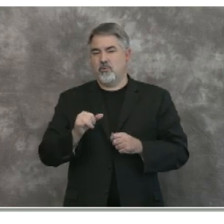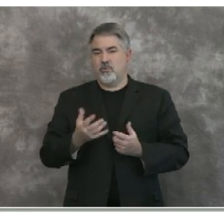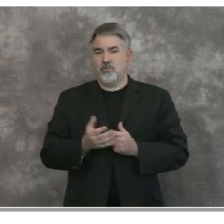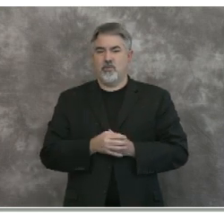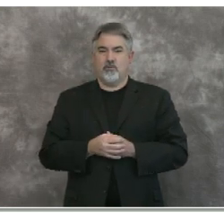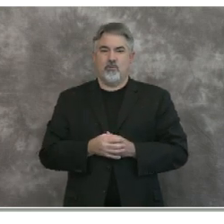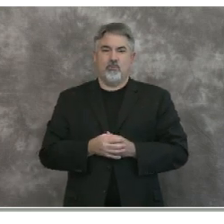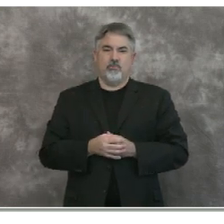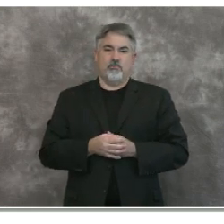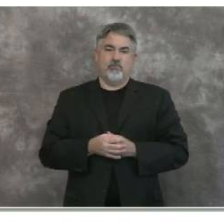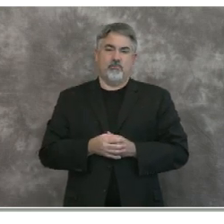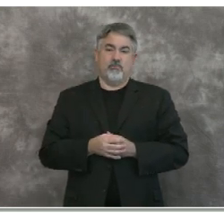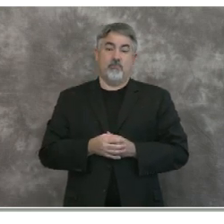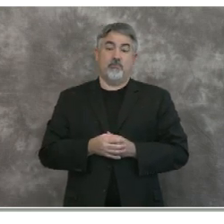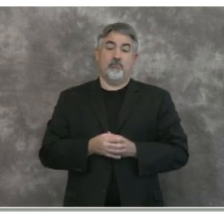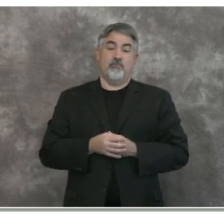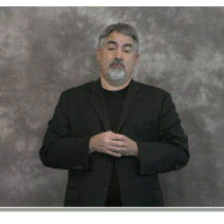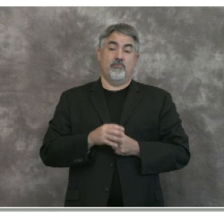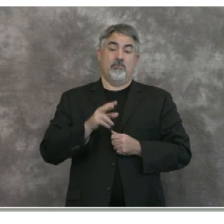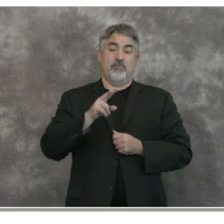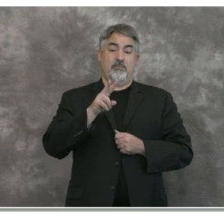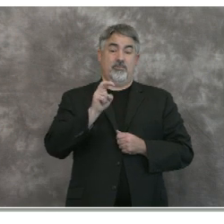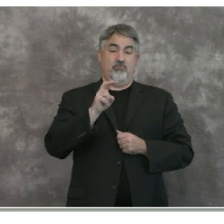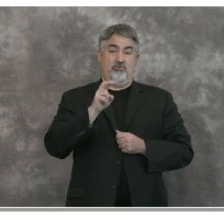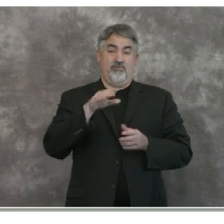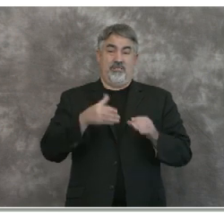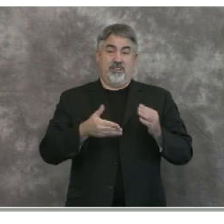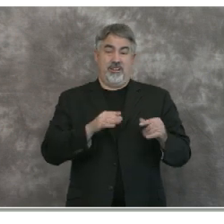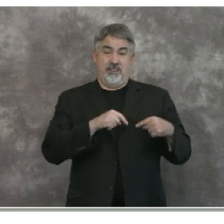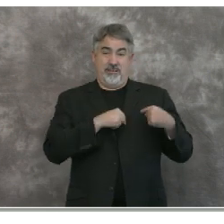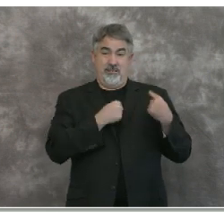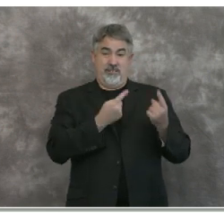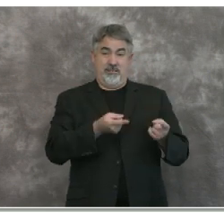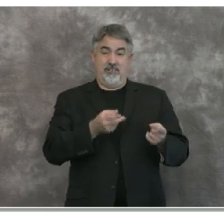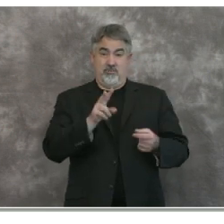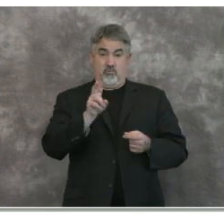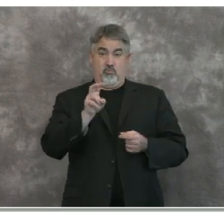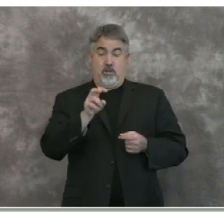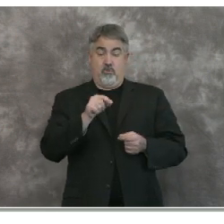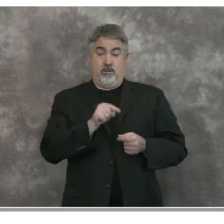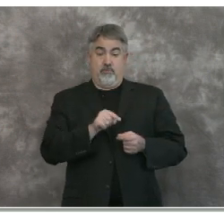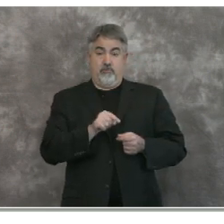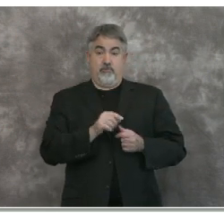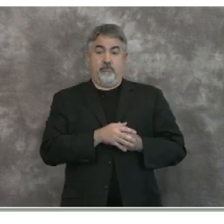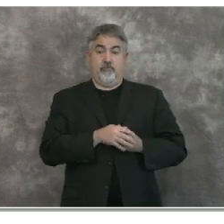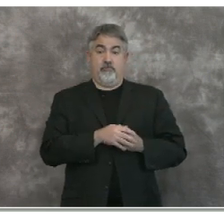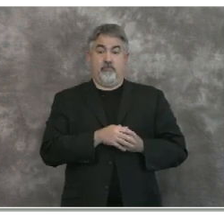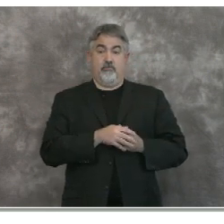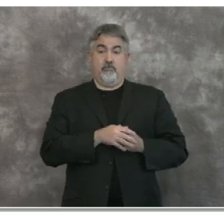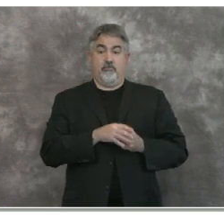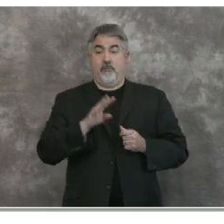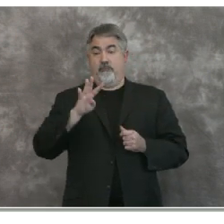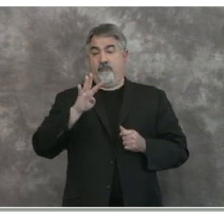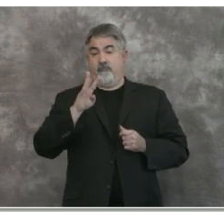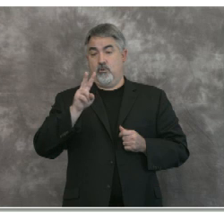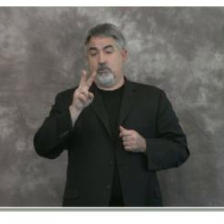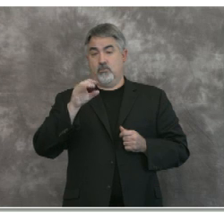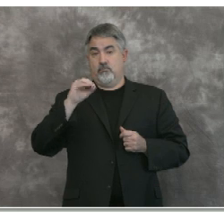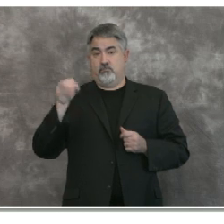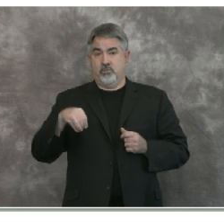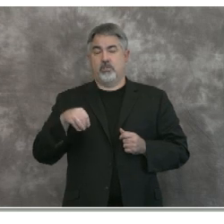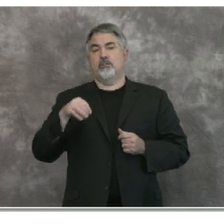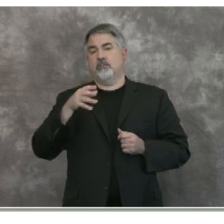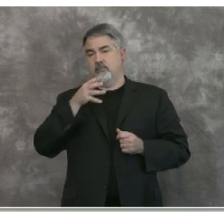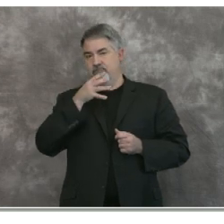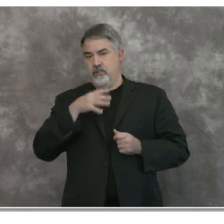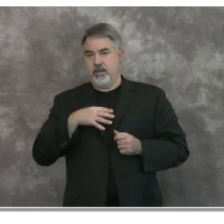of the 200 deaths, 42.5% are female and 57.5% were male.